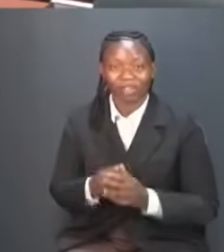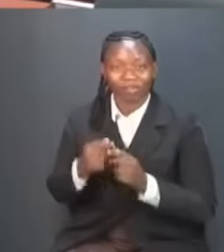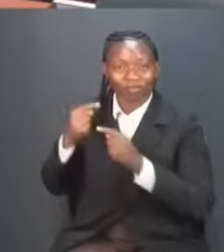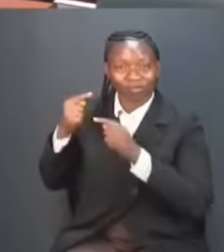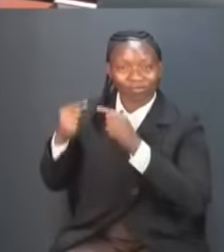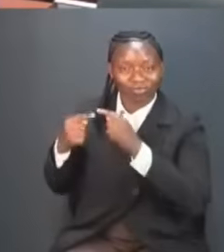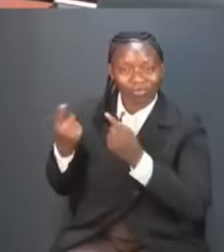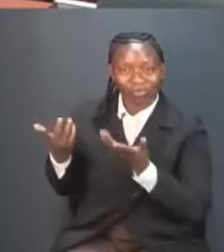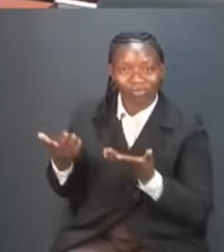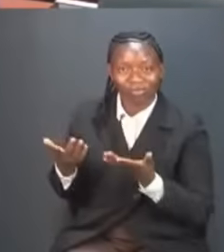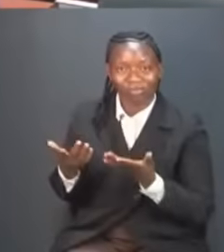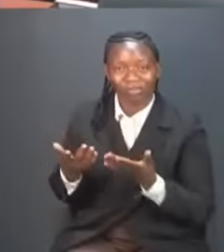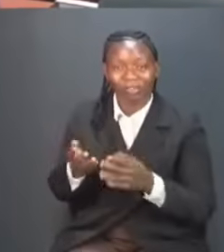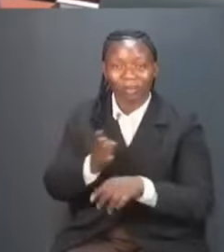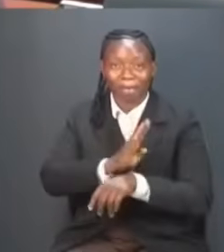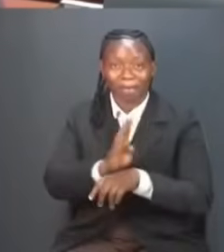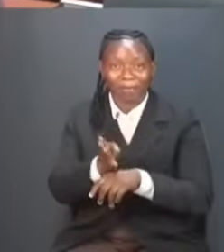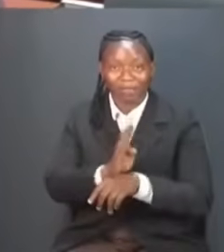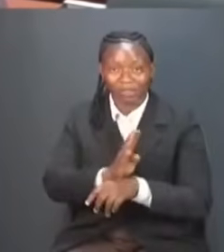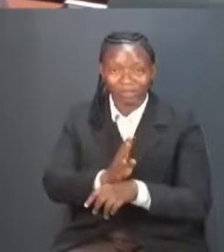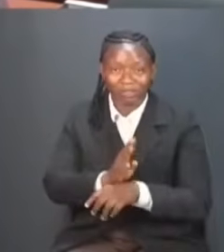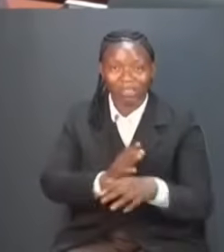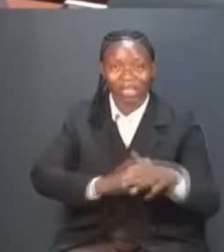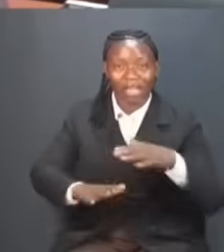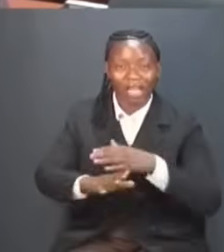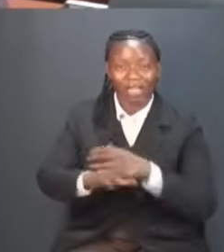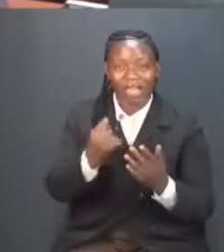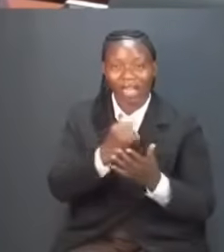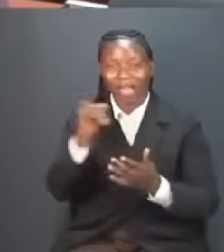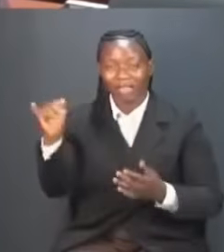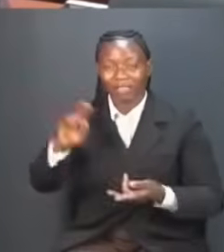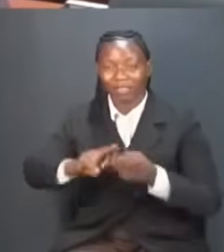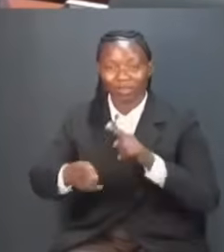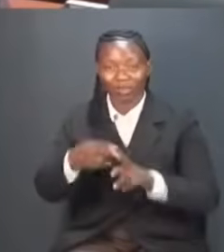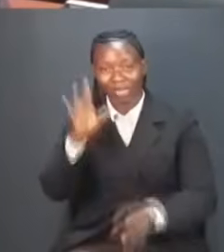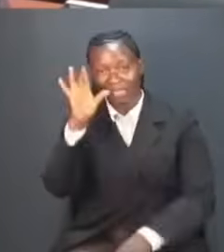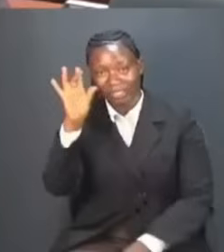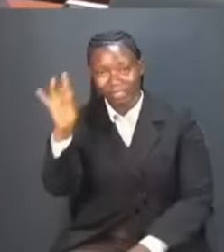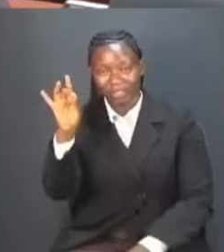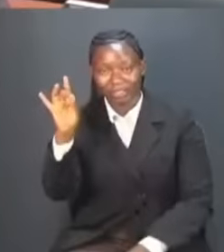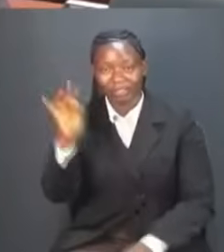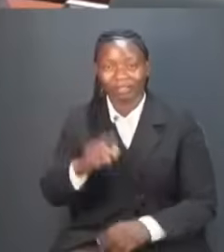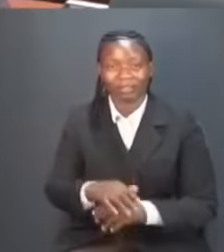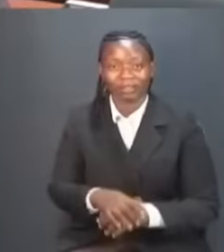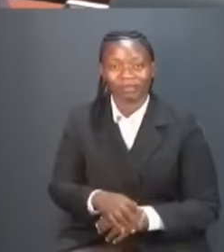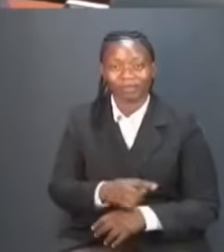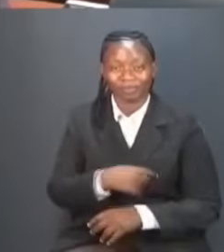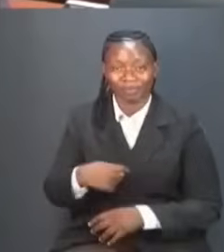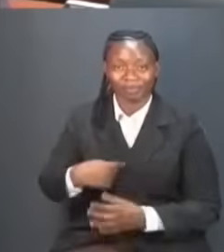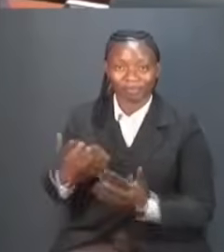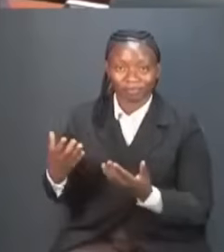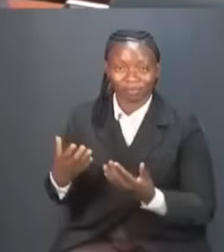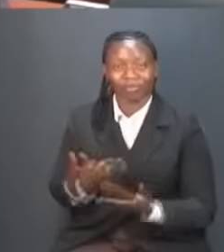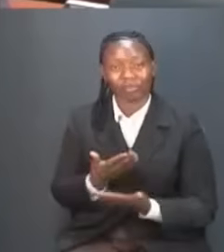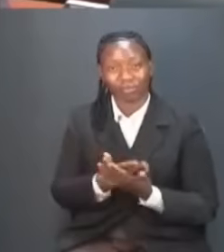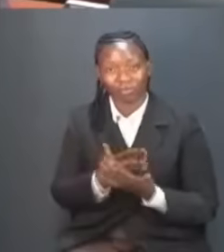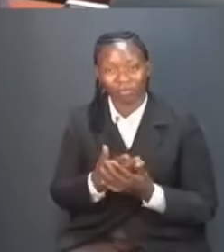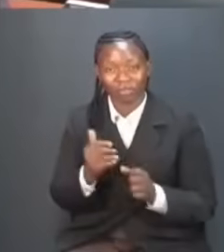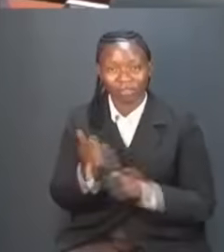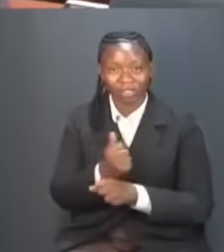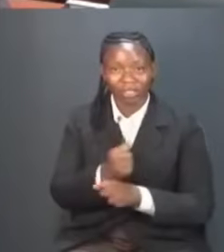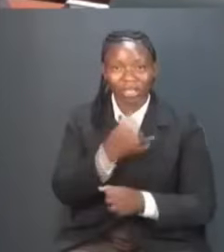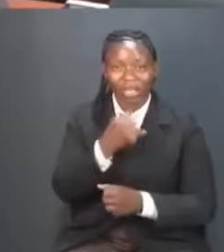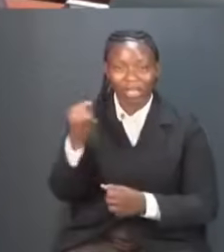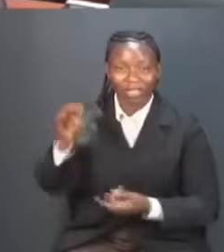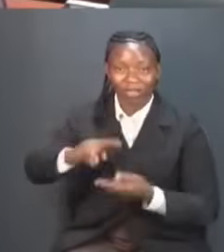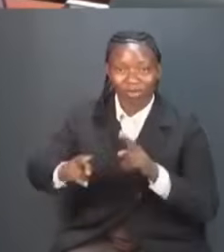prayer for varying the business to take the business under item number 8. We want to pray to take item number